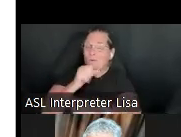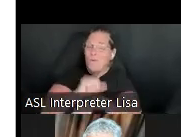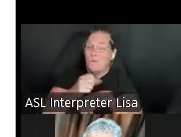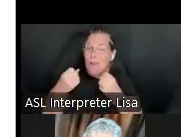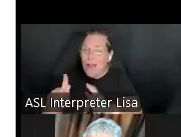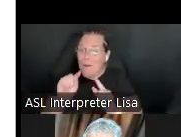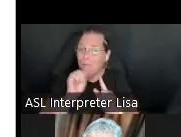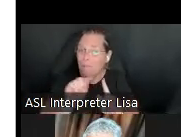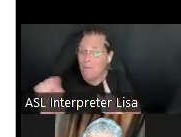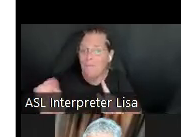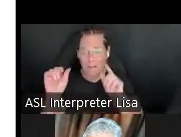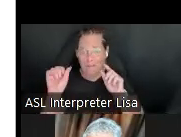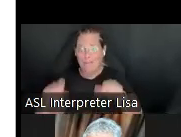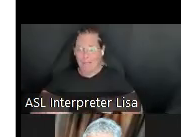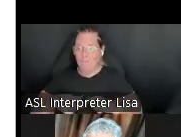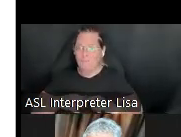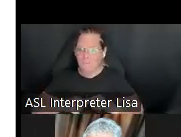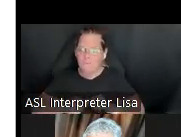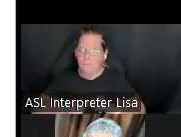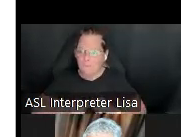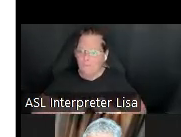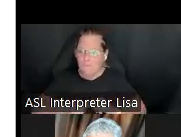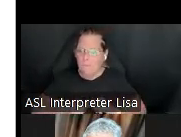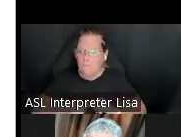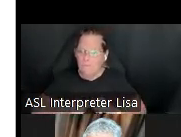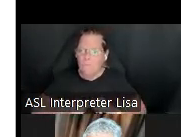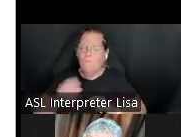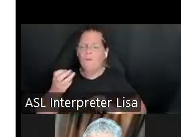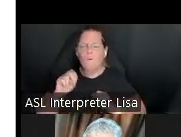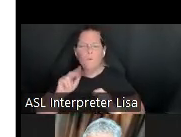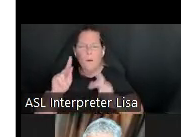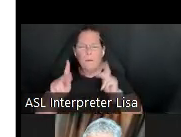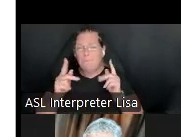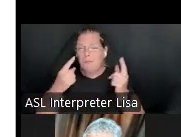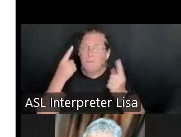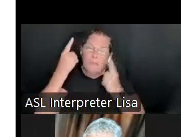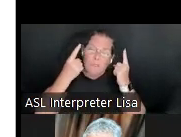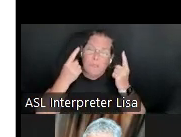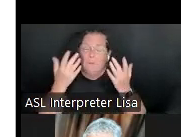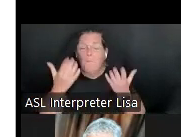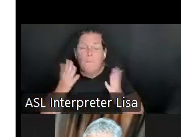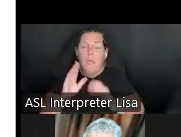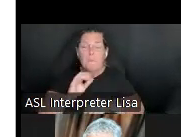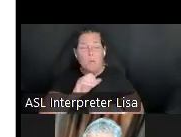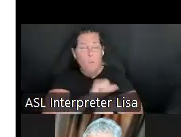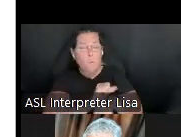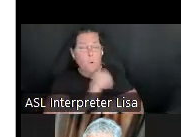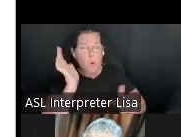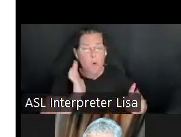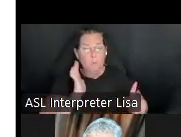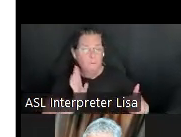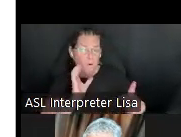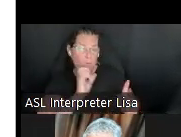available. So at this crucial point, when people are considering returning to the type of work they did